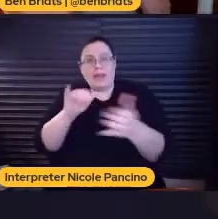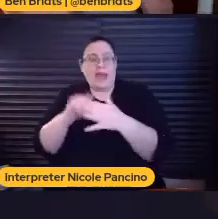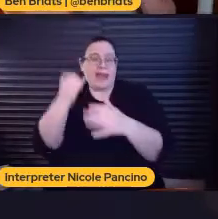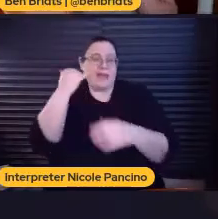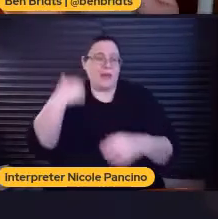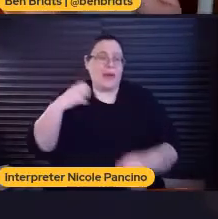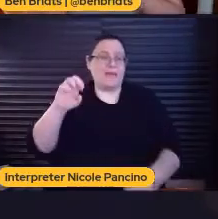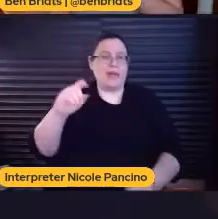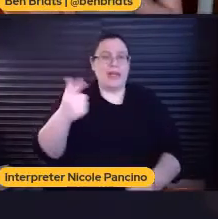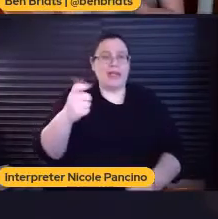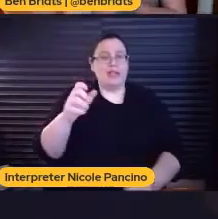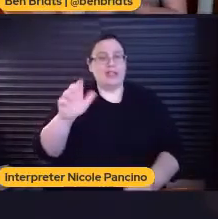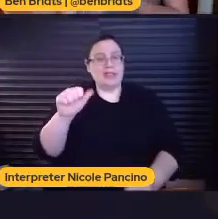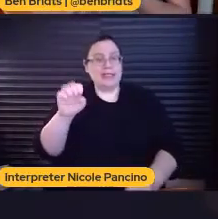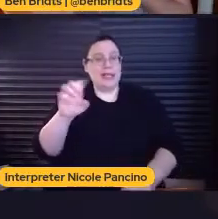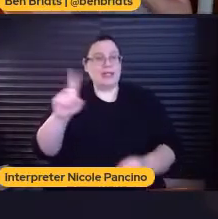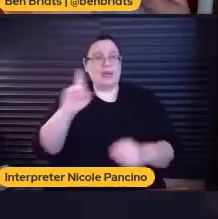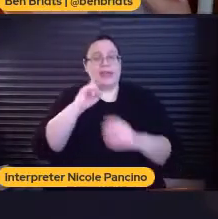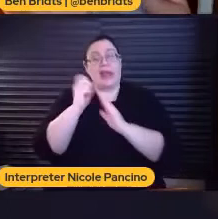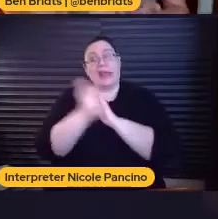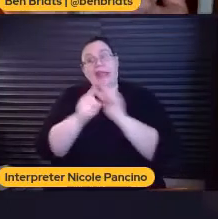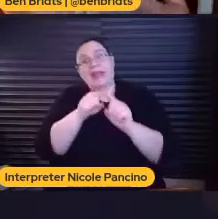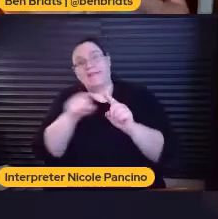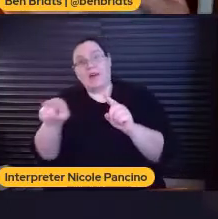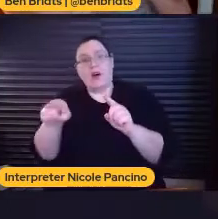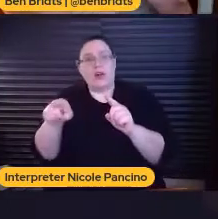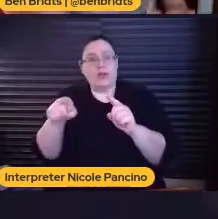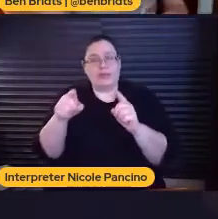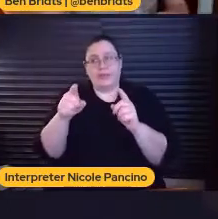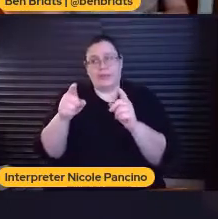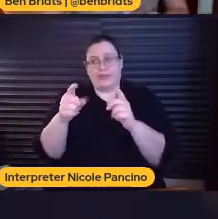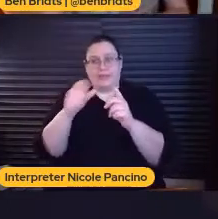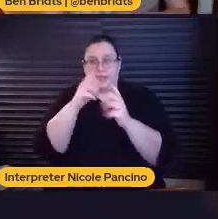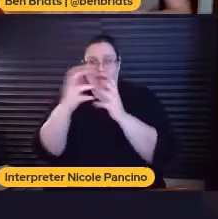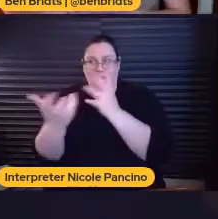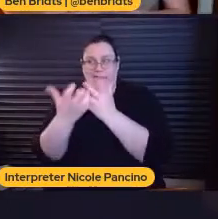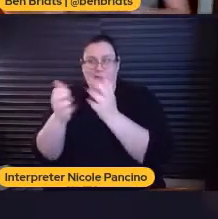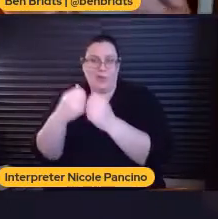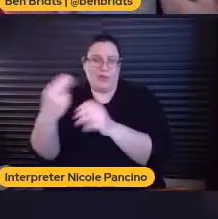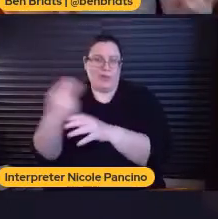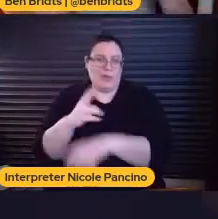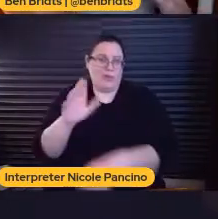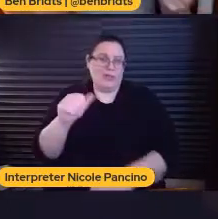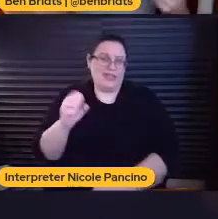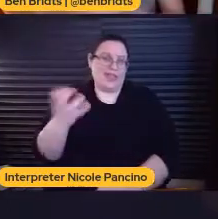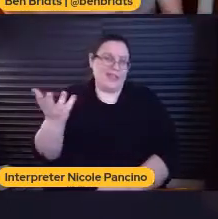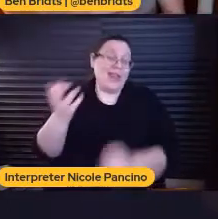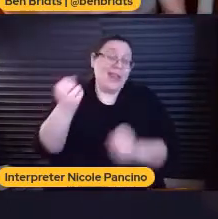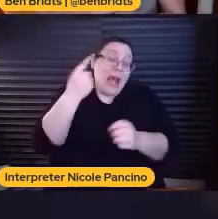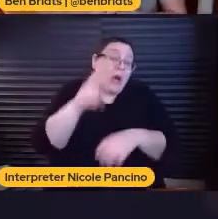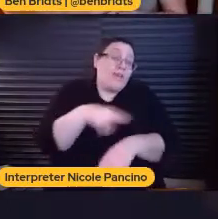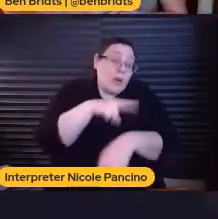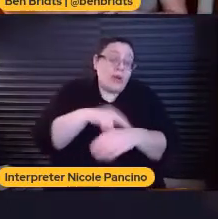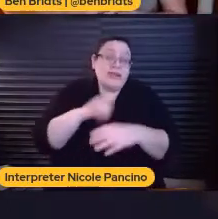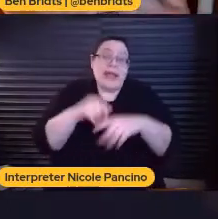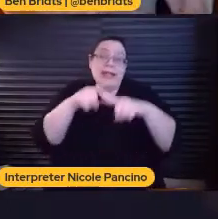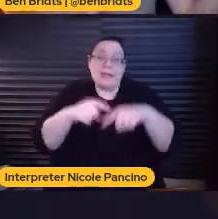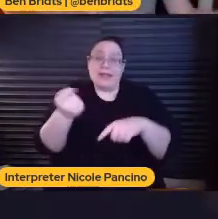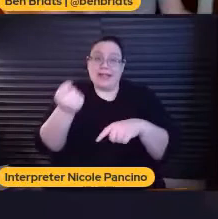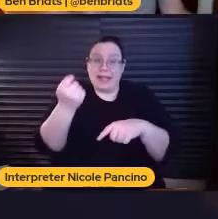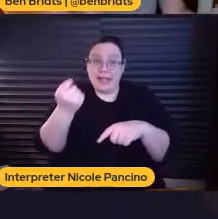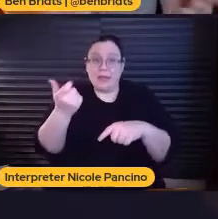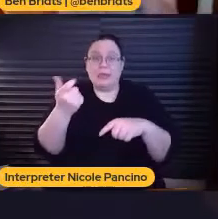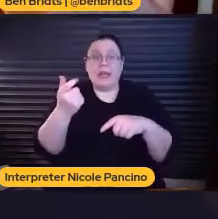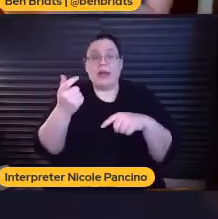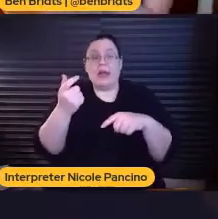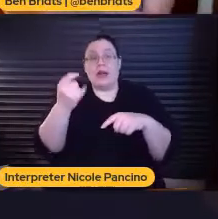where that default wouldn't fit with their use case. Of course, that also depends a bit on whether it's a